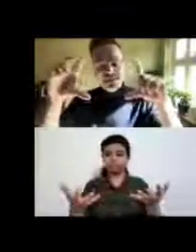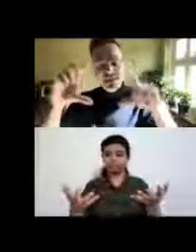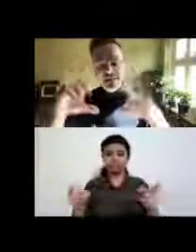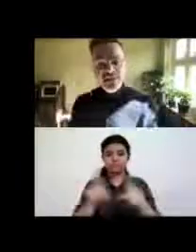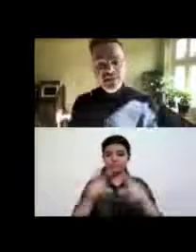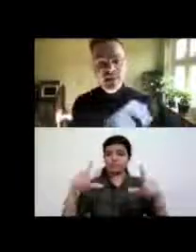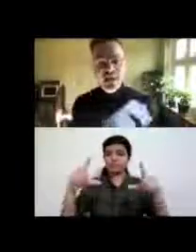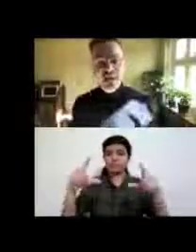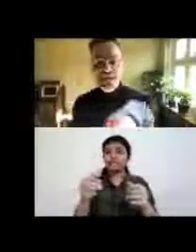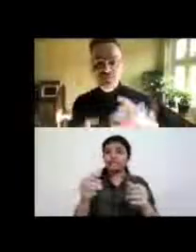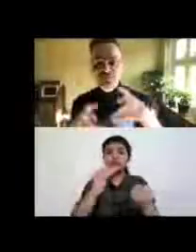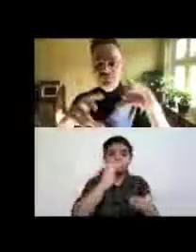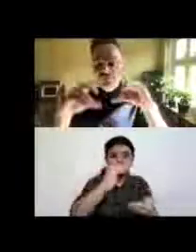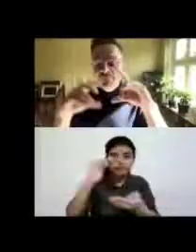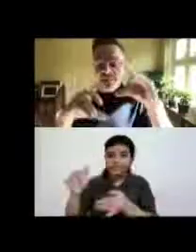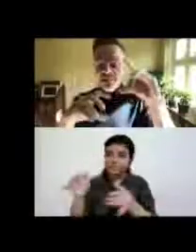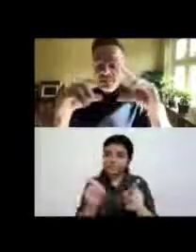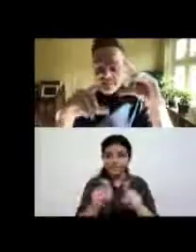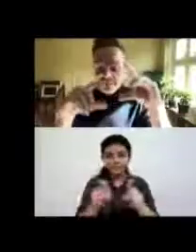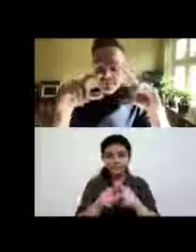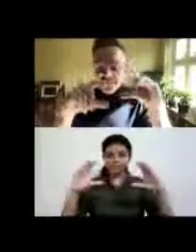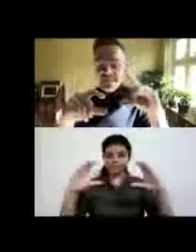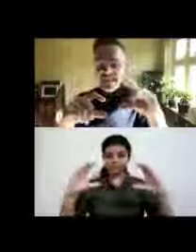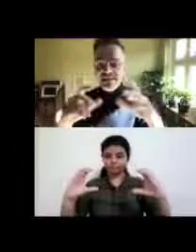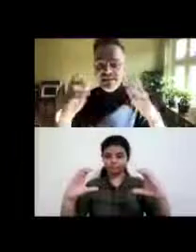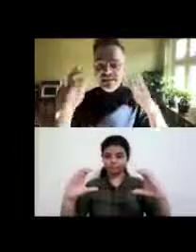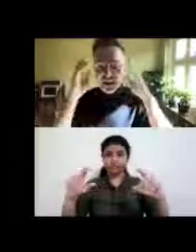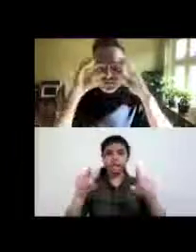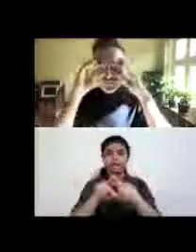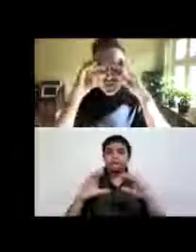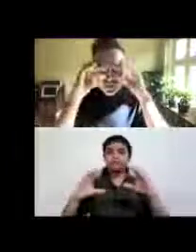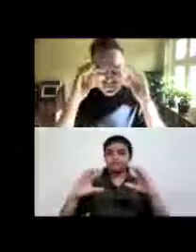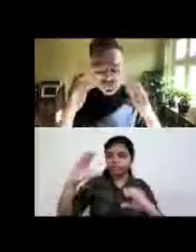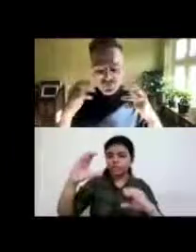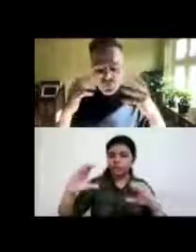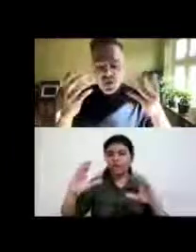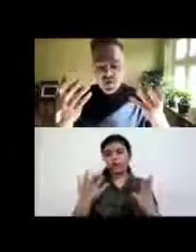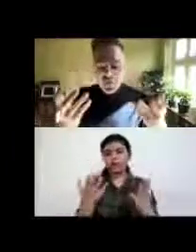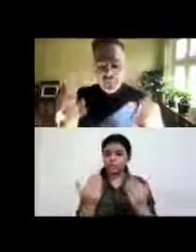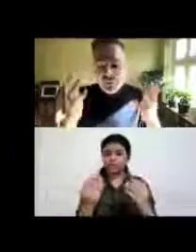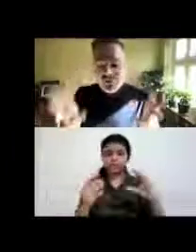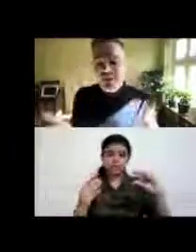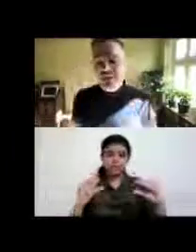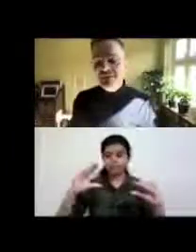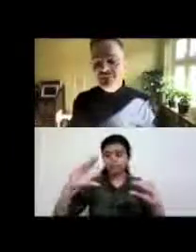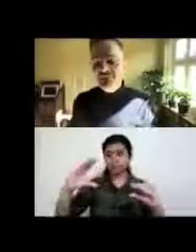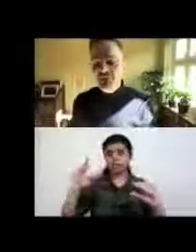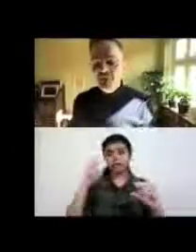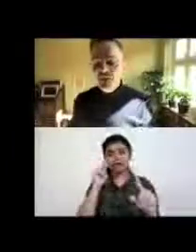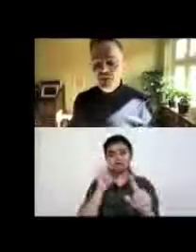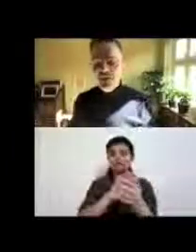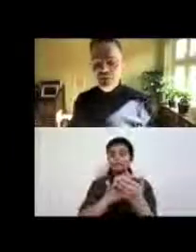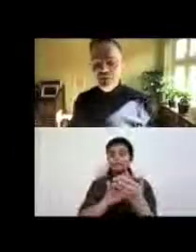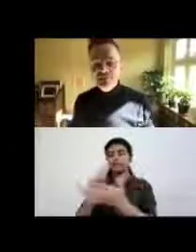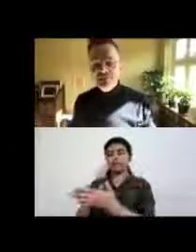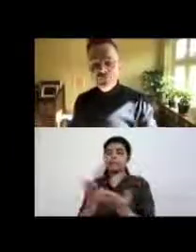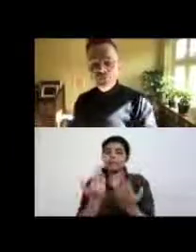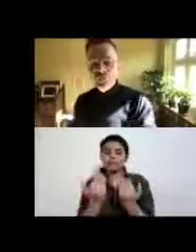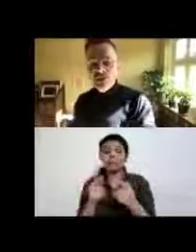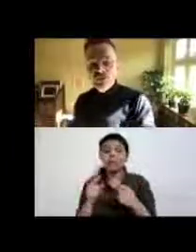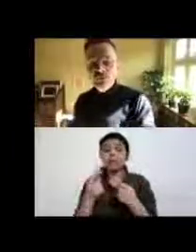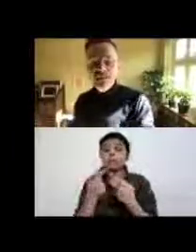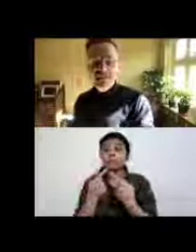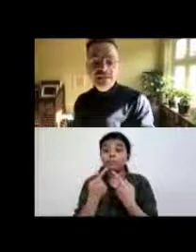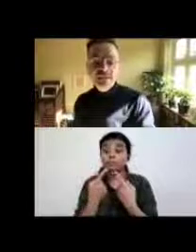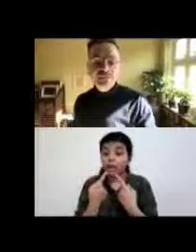in size can be represented in different sizes through perspective. And what